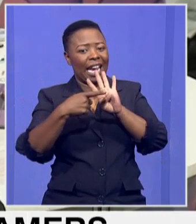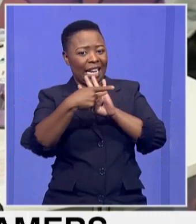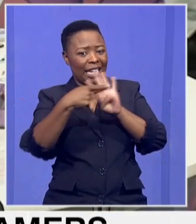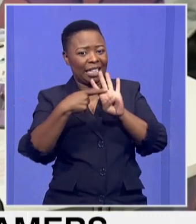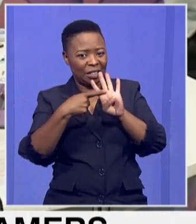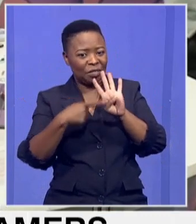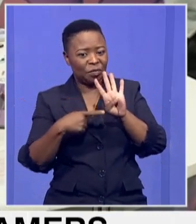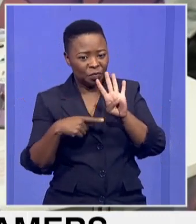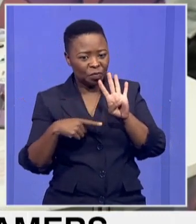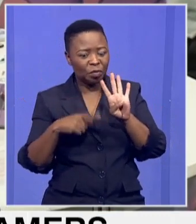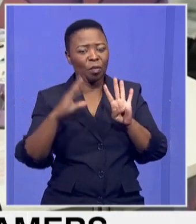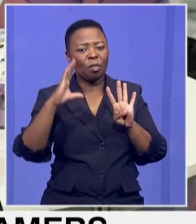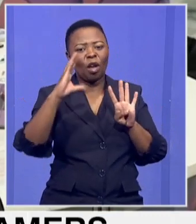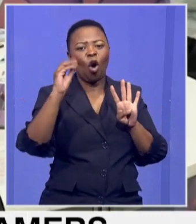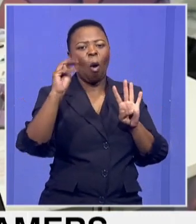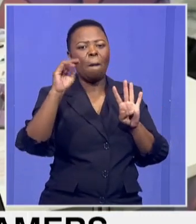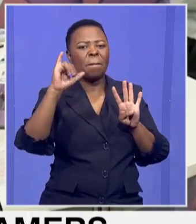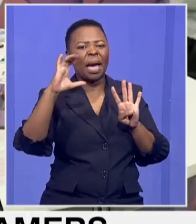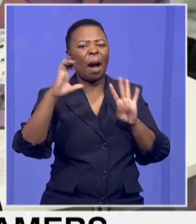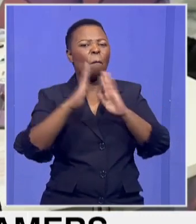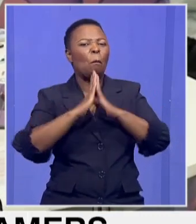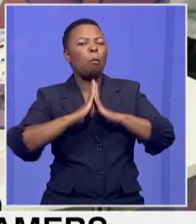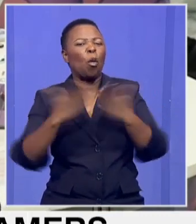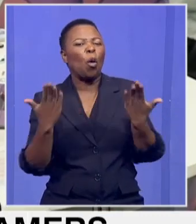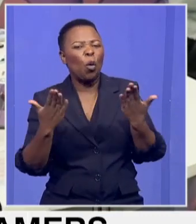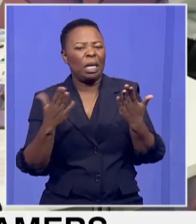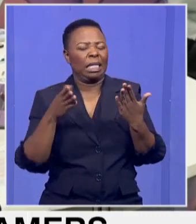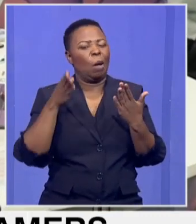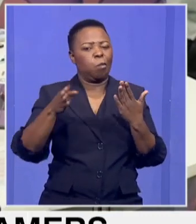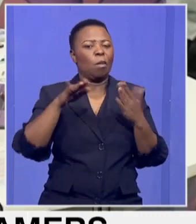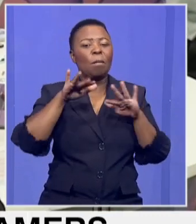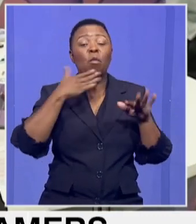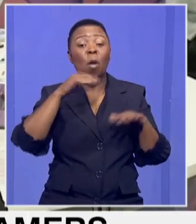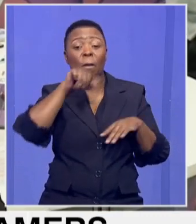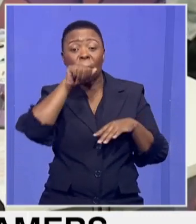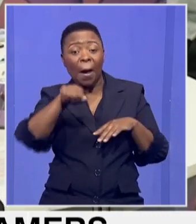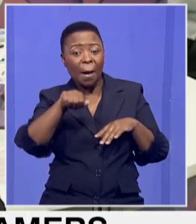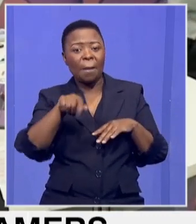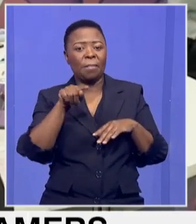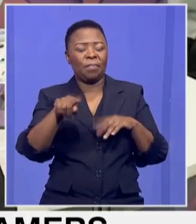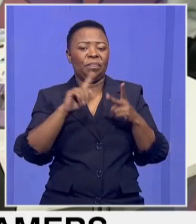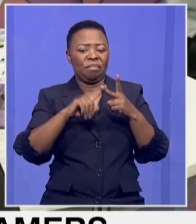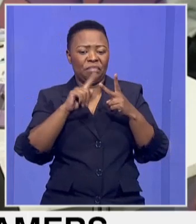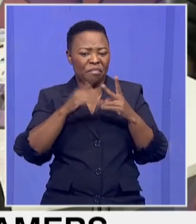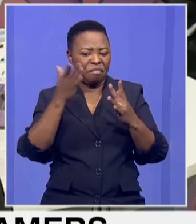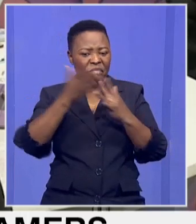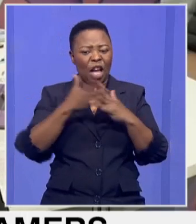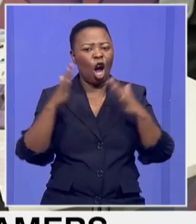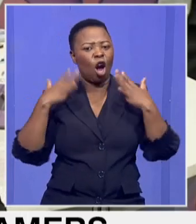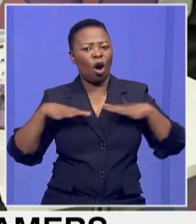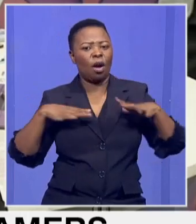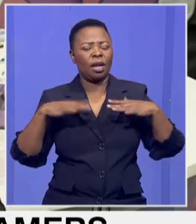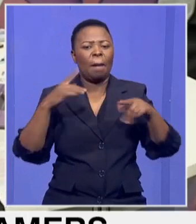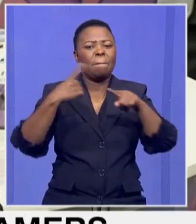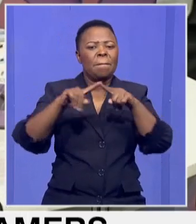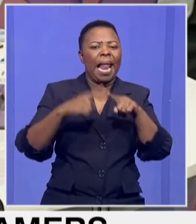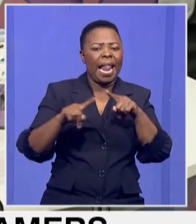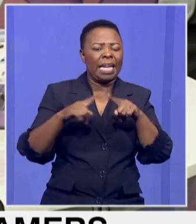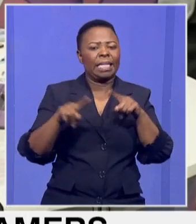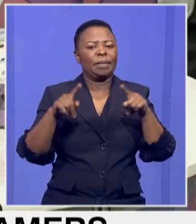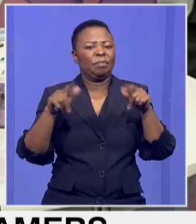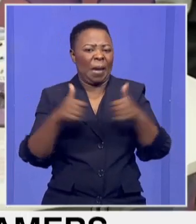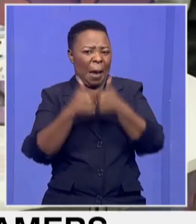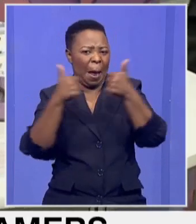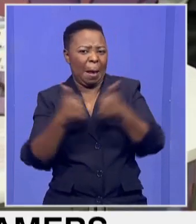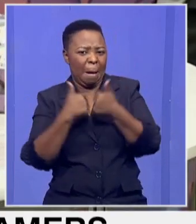of lovers of comic books, people that engage in what you call cosplay, but also it is